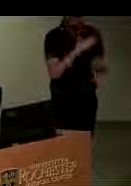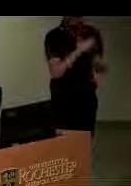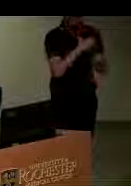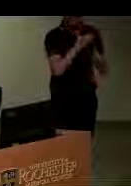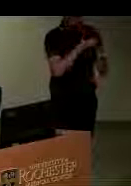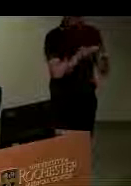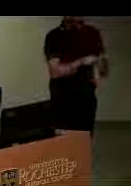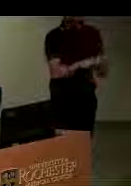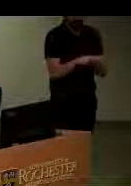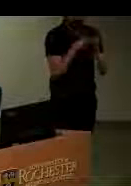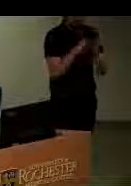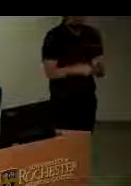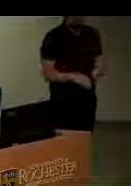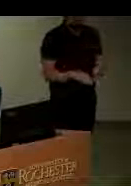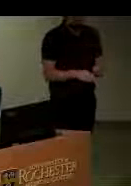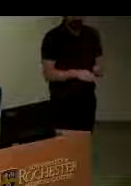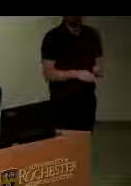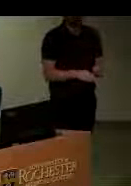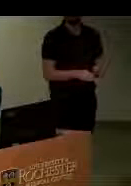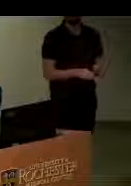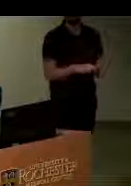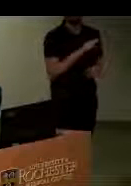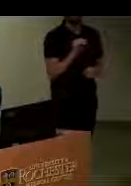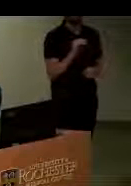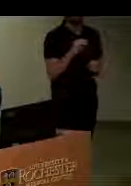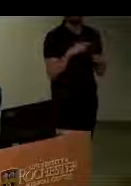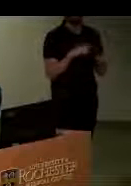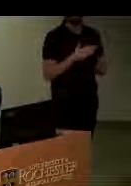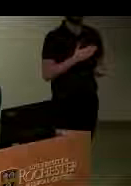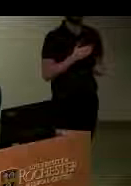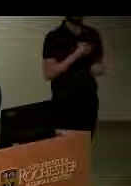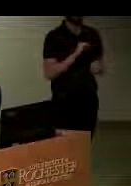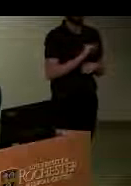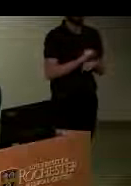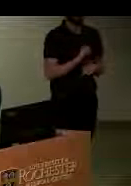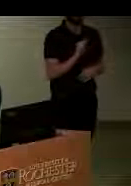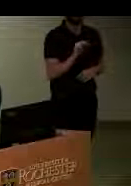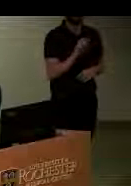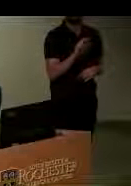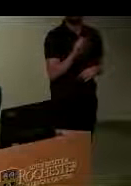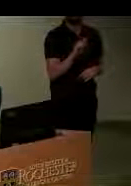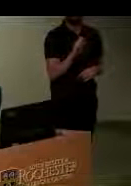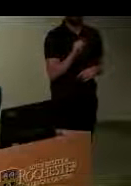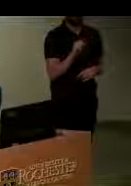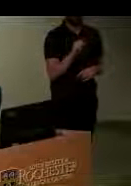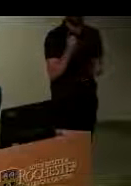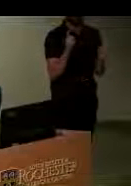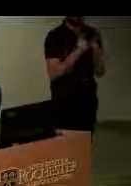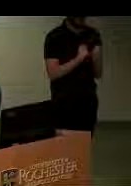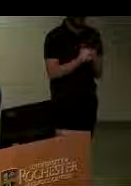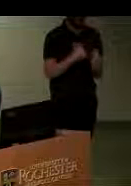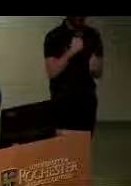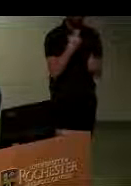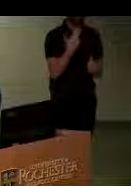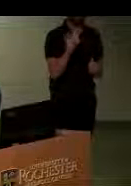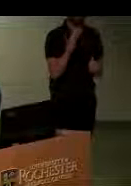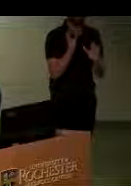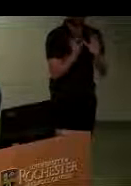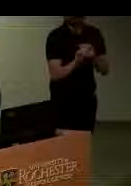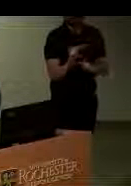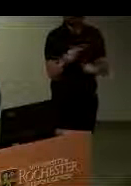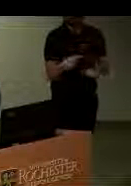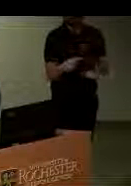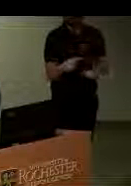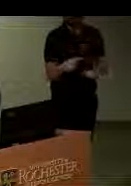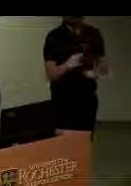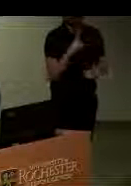Bill Streck, who was my chief resident in my internship, met with me and said, I'm going to give you a tip that I did